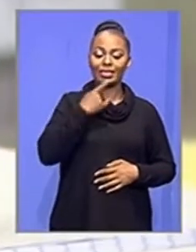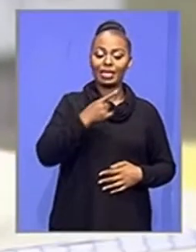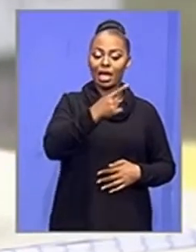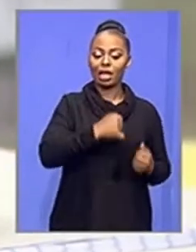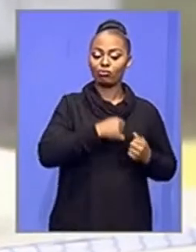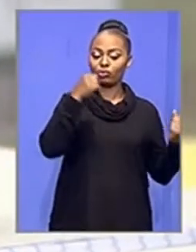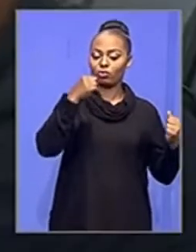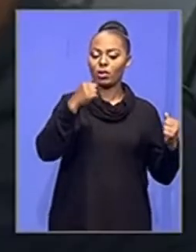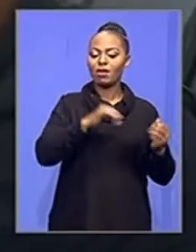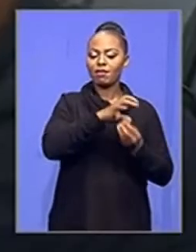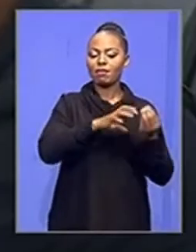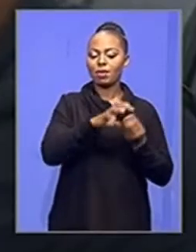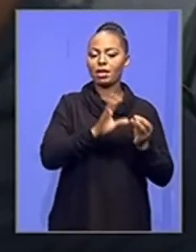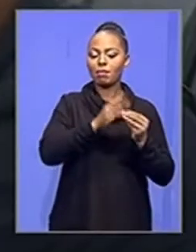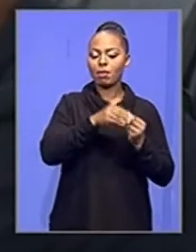family members would die.